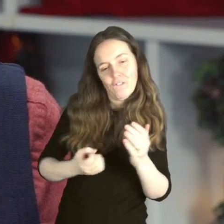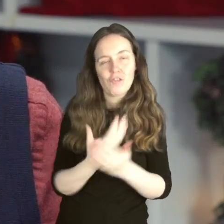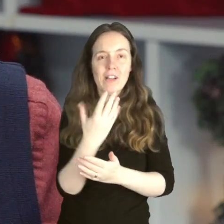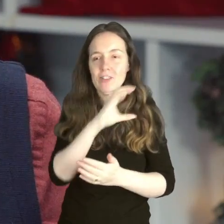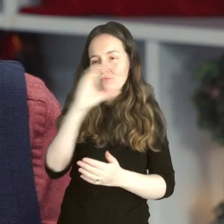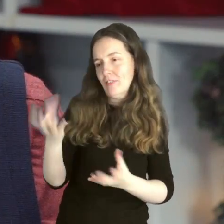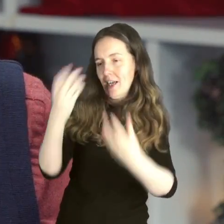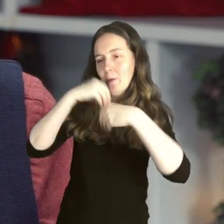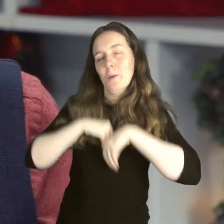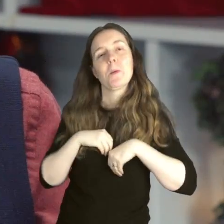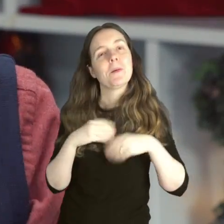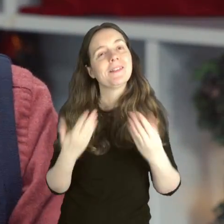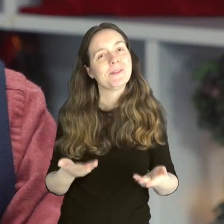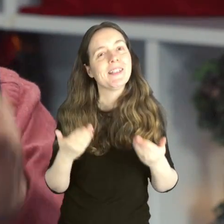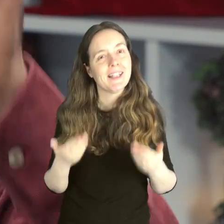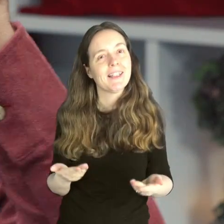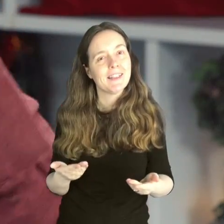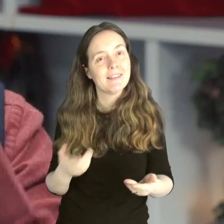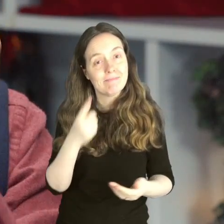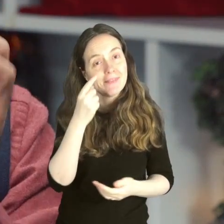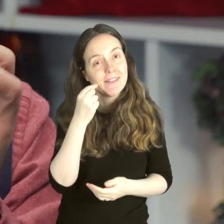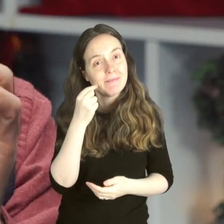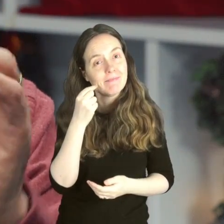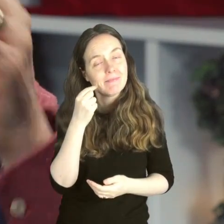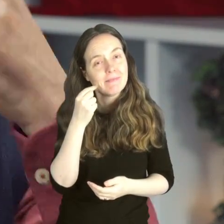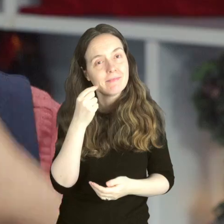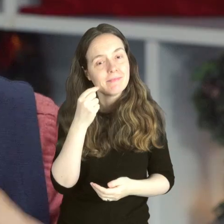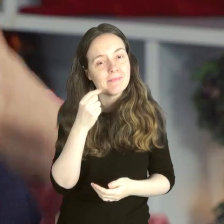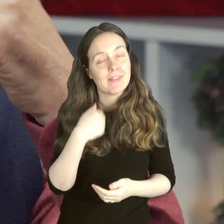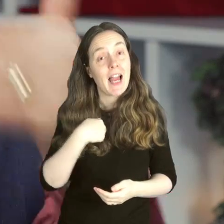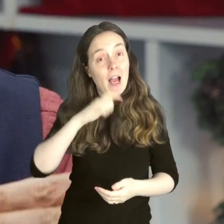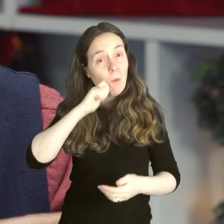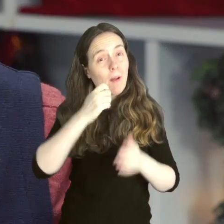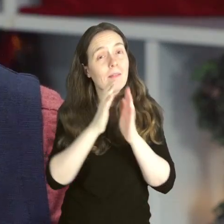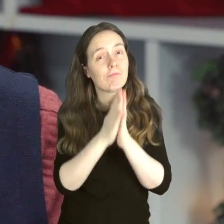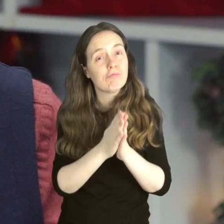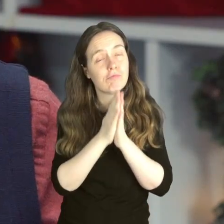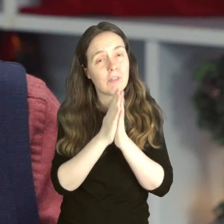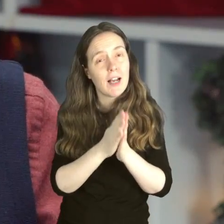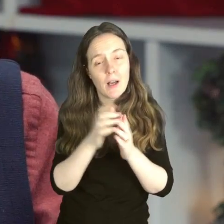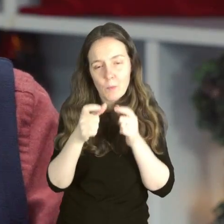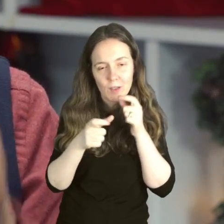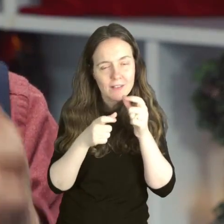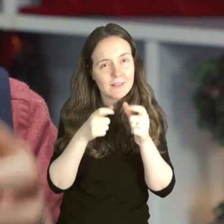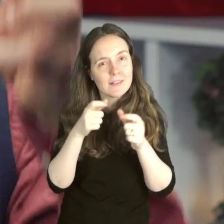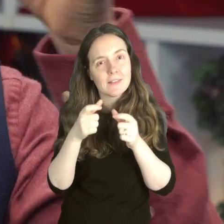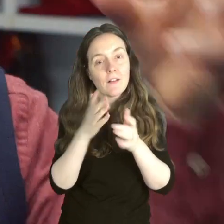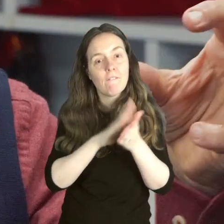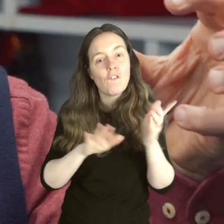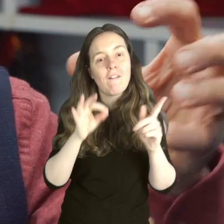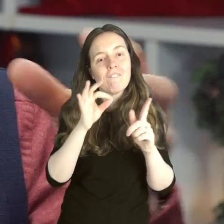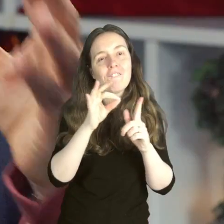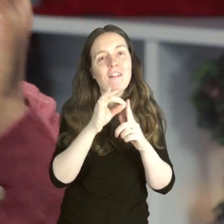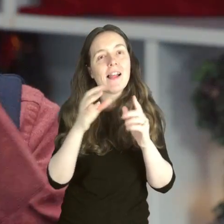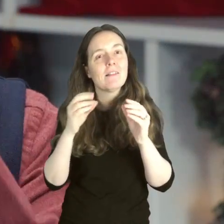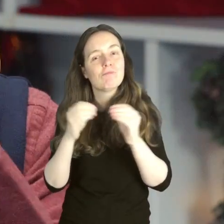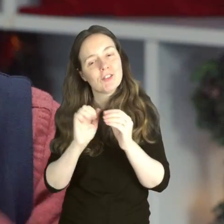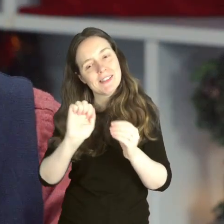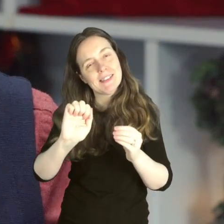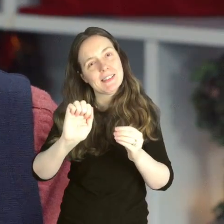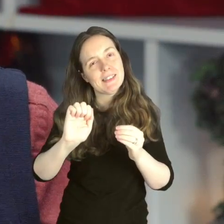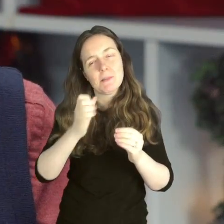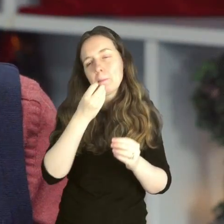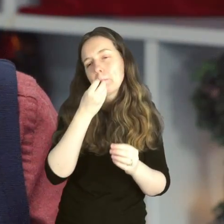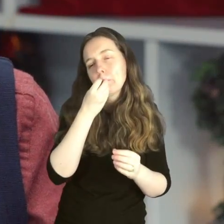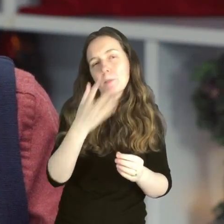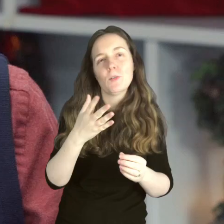today? And in a moment, I'm going to pray those words from Phillips Brooks'